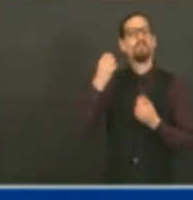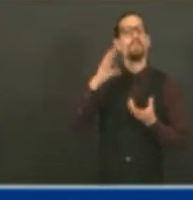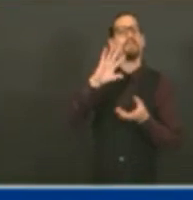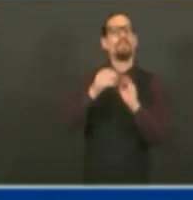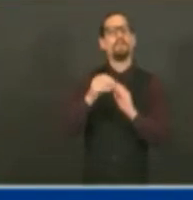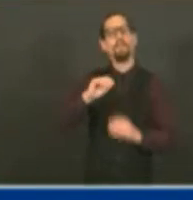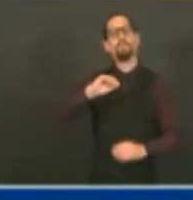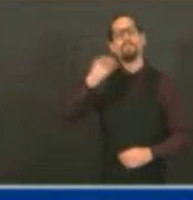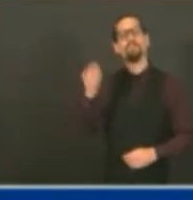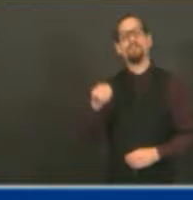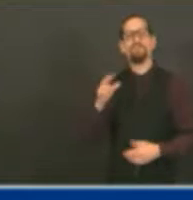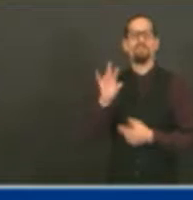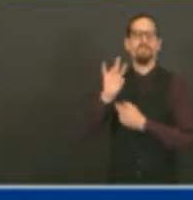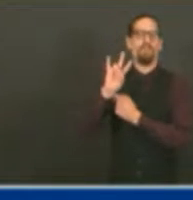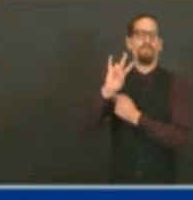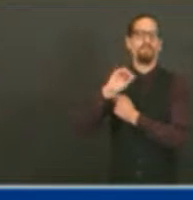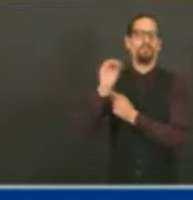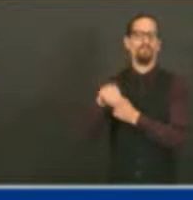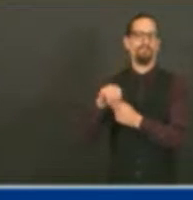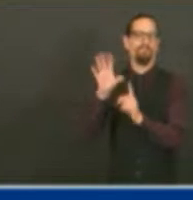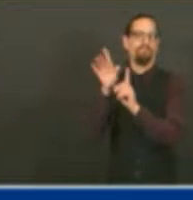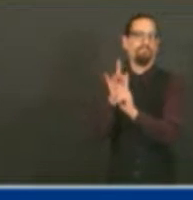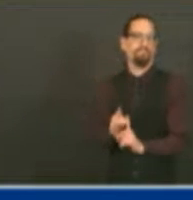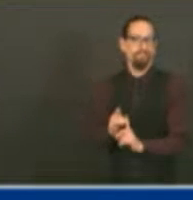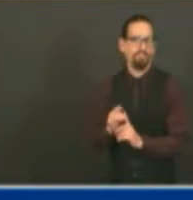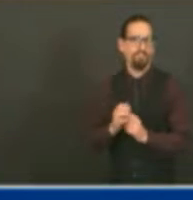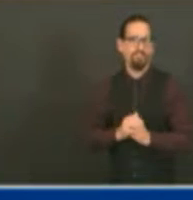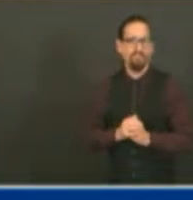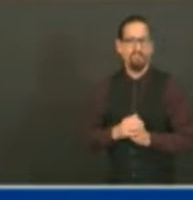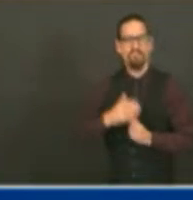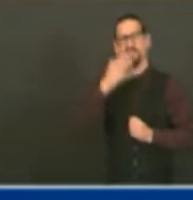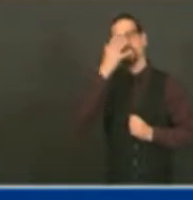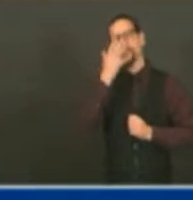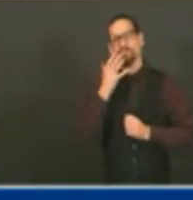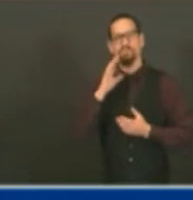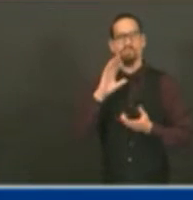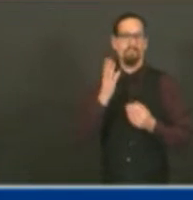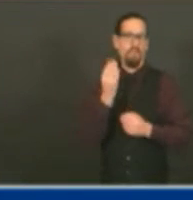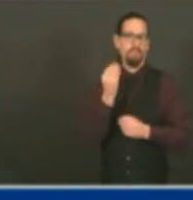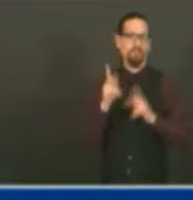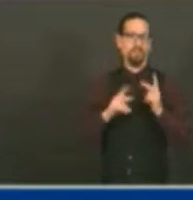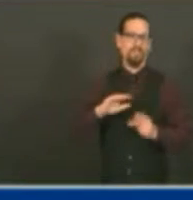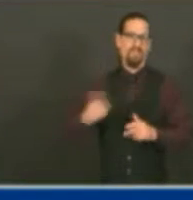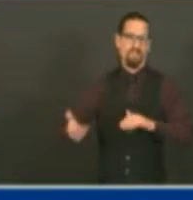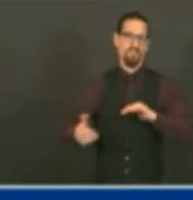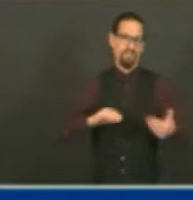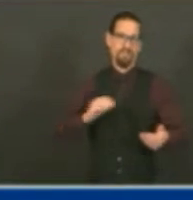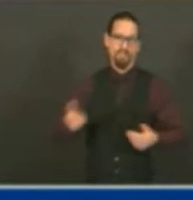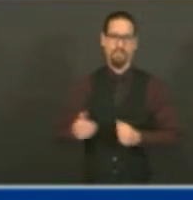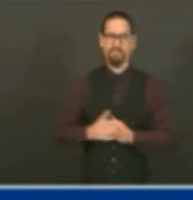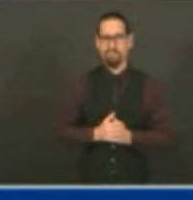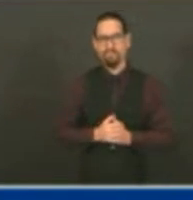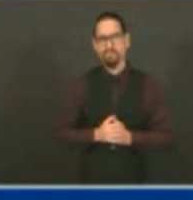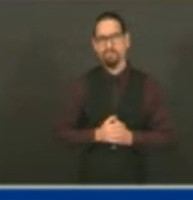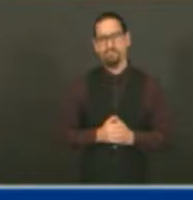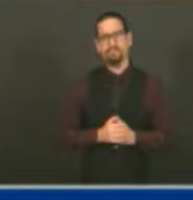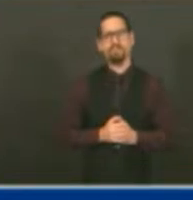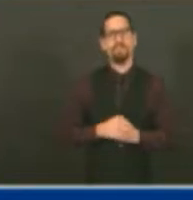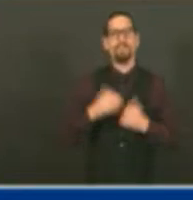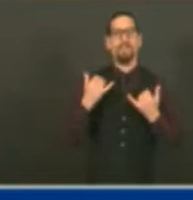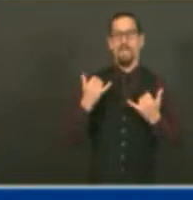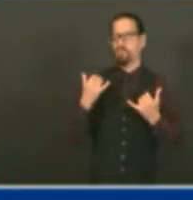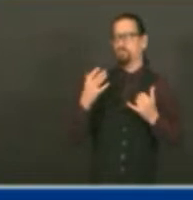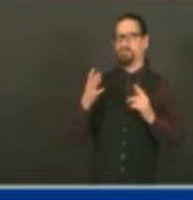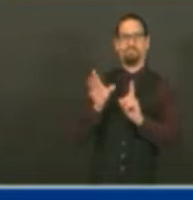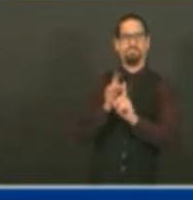had another 14 deaths. And as these cases continue to rise, we know we will